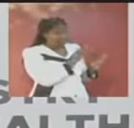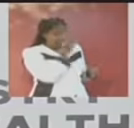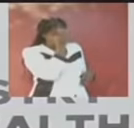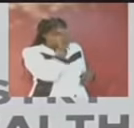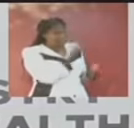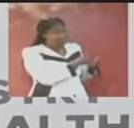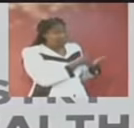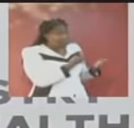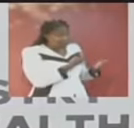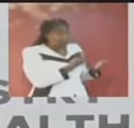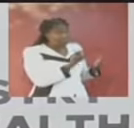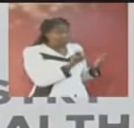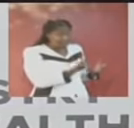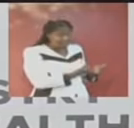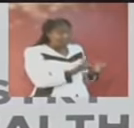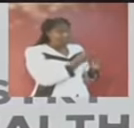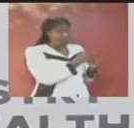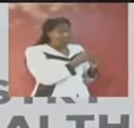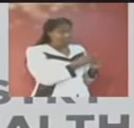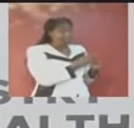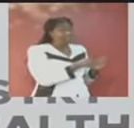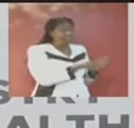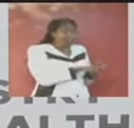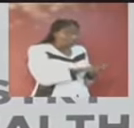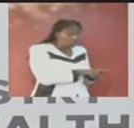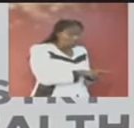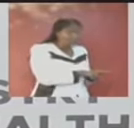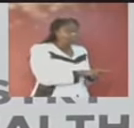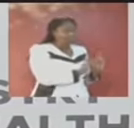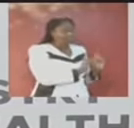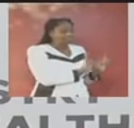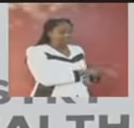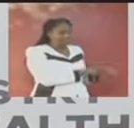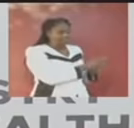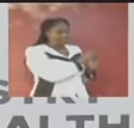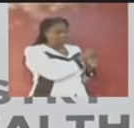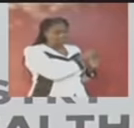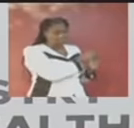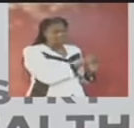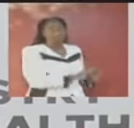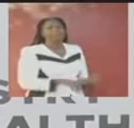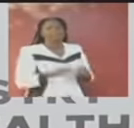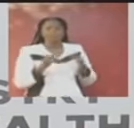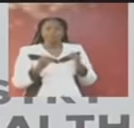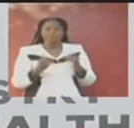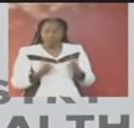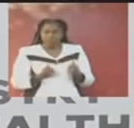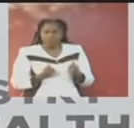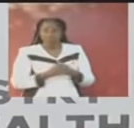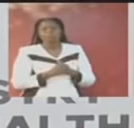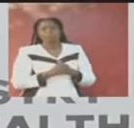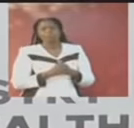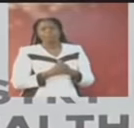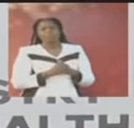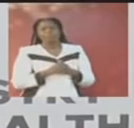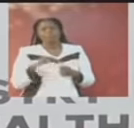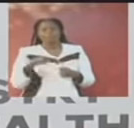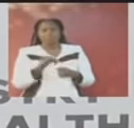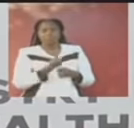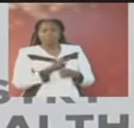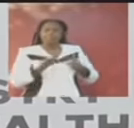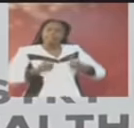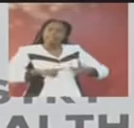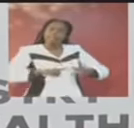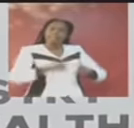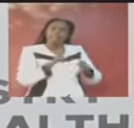conditions that a COVID-positive individual are subject to. So we have allowed self-isolation and